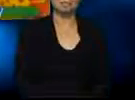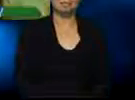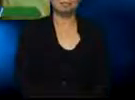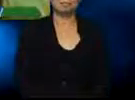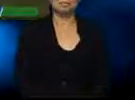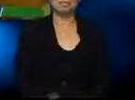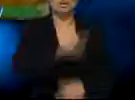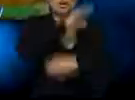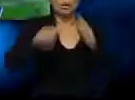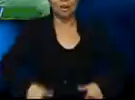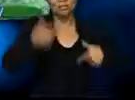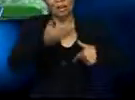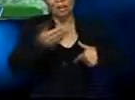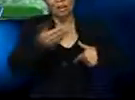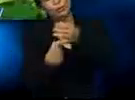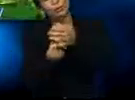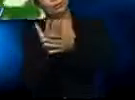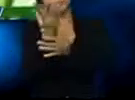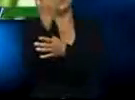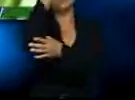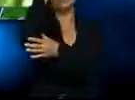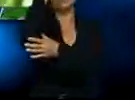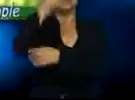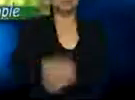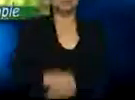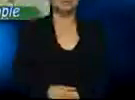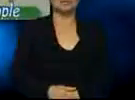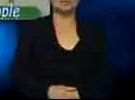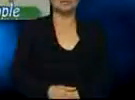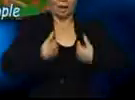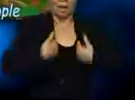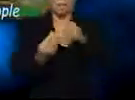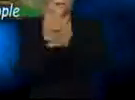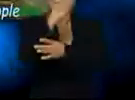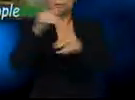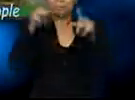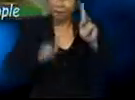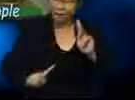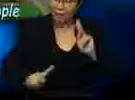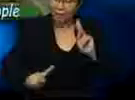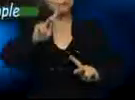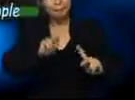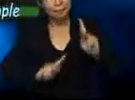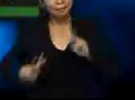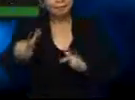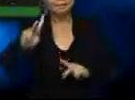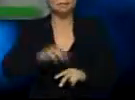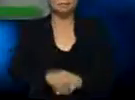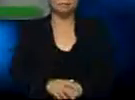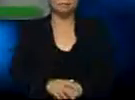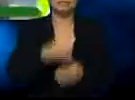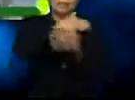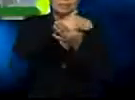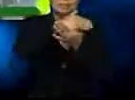All living things grow, animals, plants and people. Some